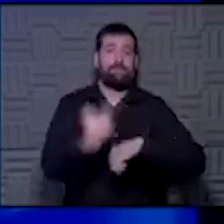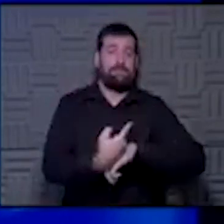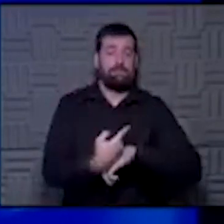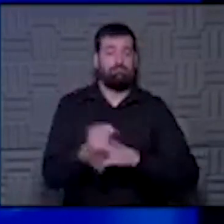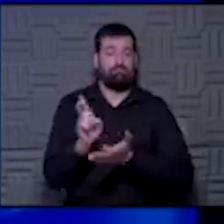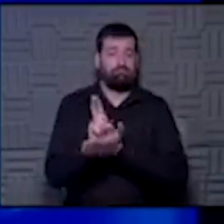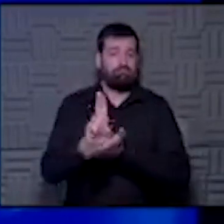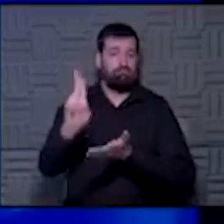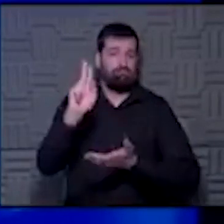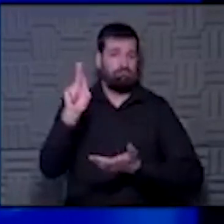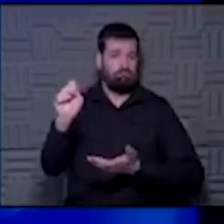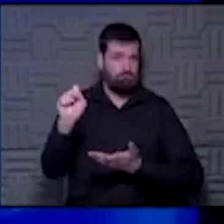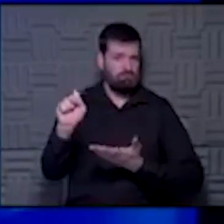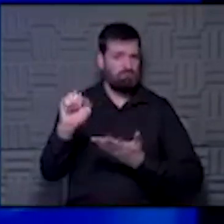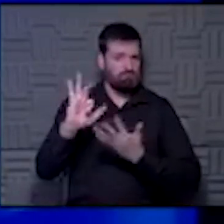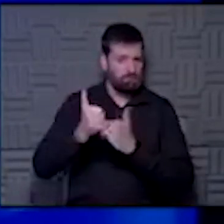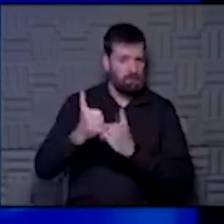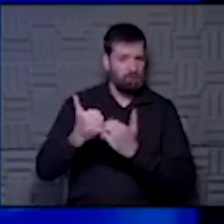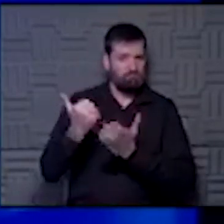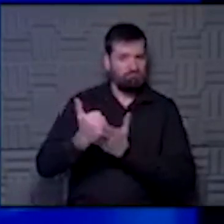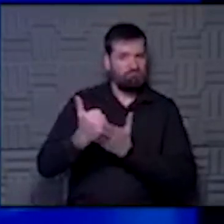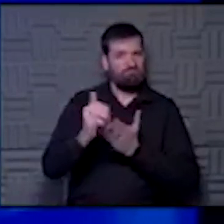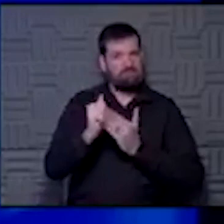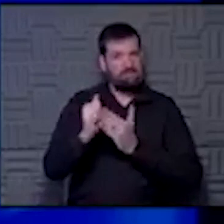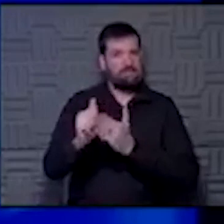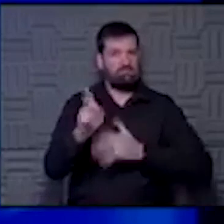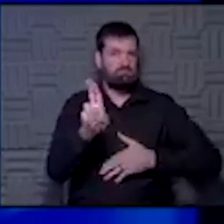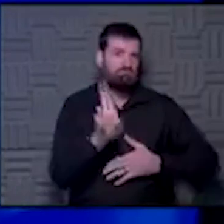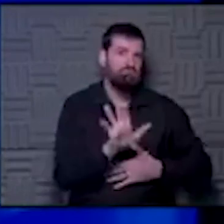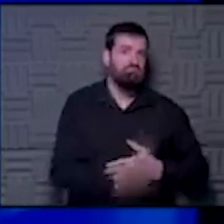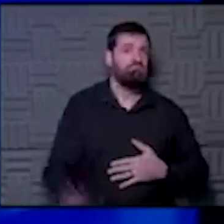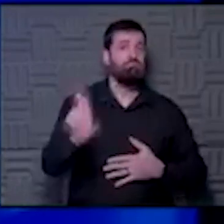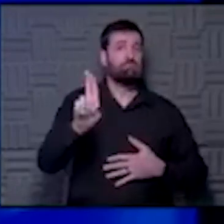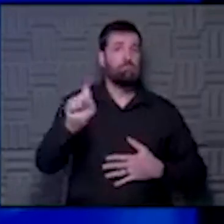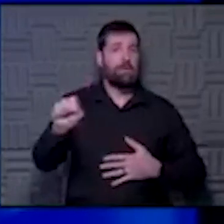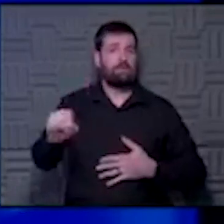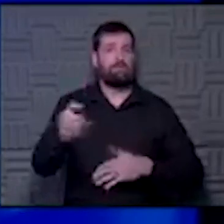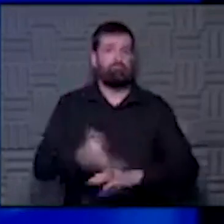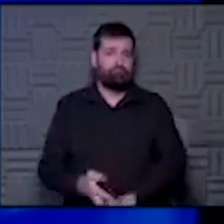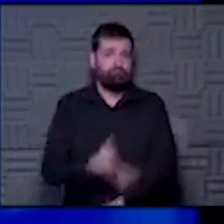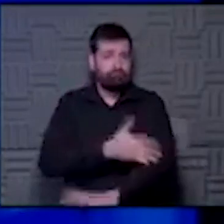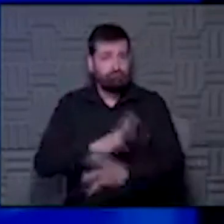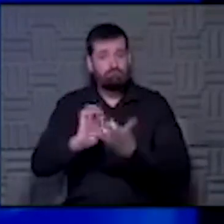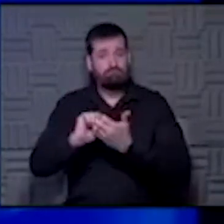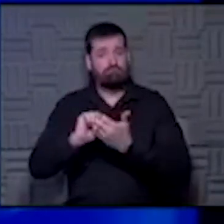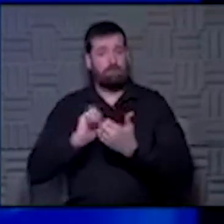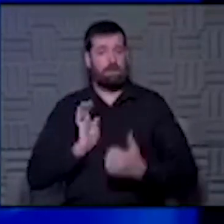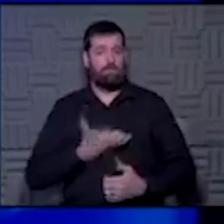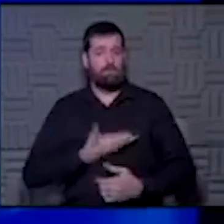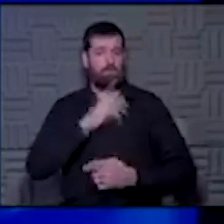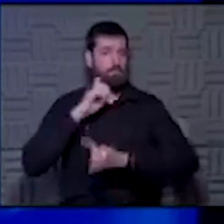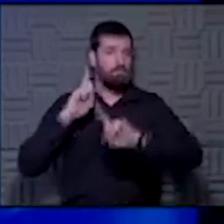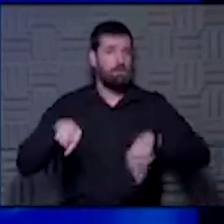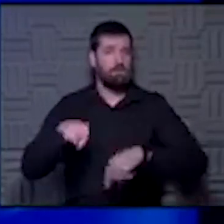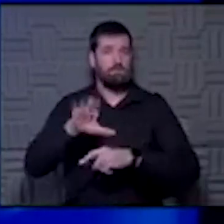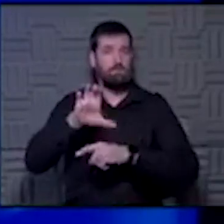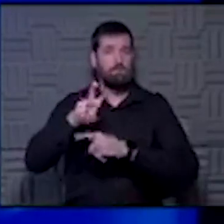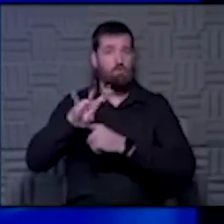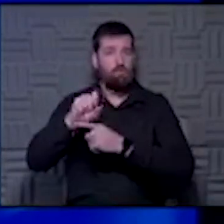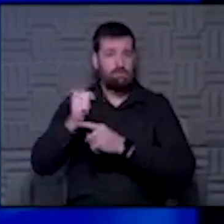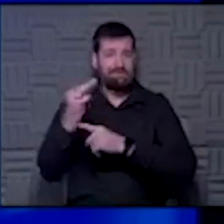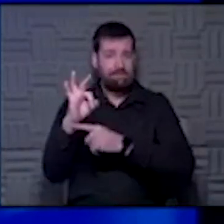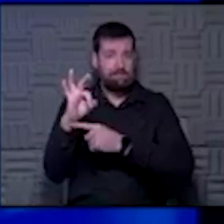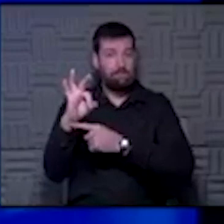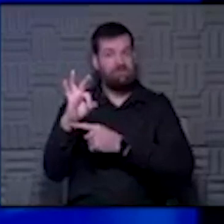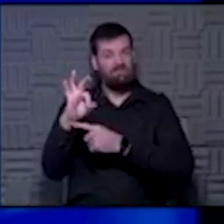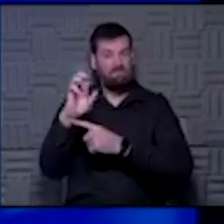University of Kansas Medical Center is helping to lead the nation in improving how we respond to the COVID-19 challenge in our skilled